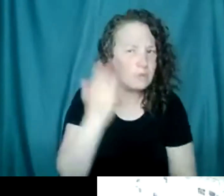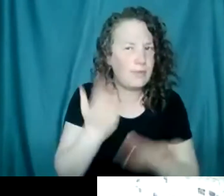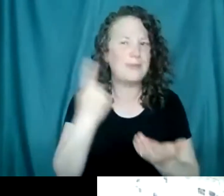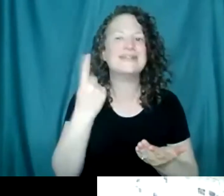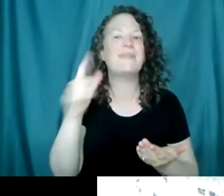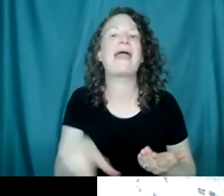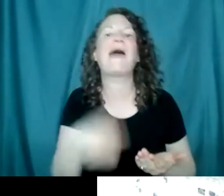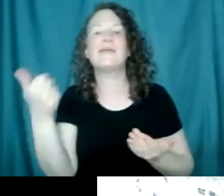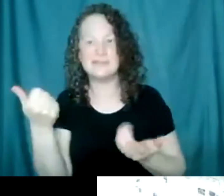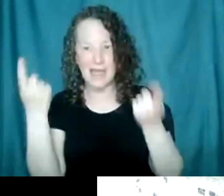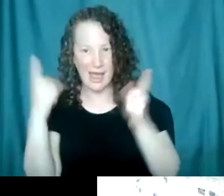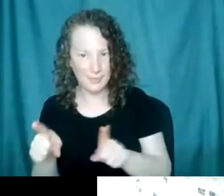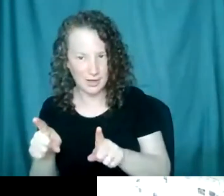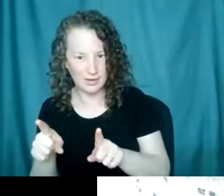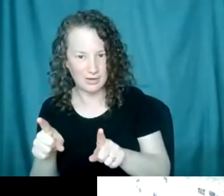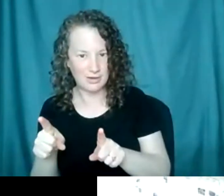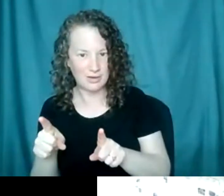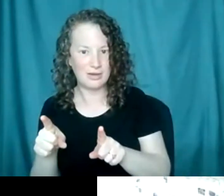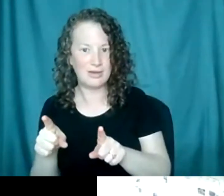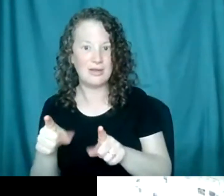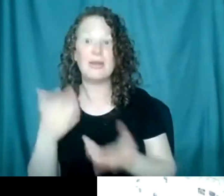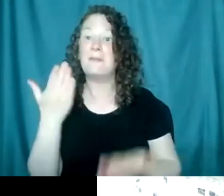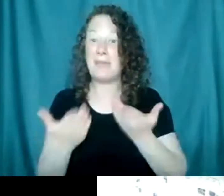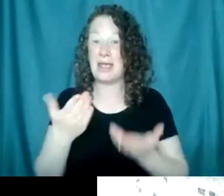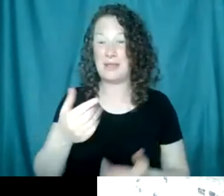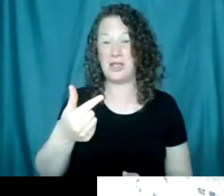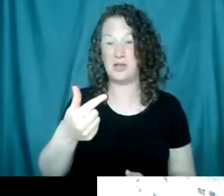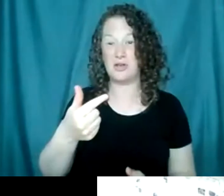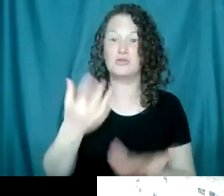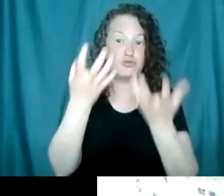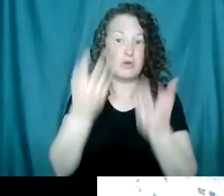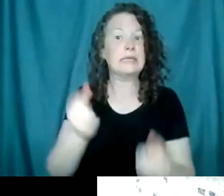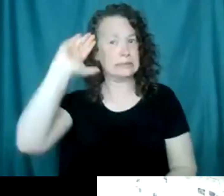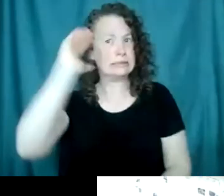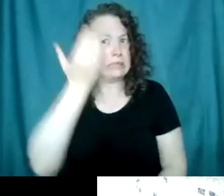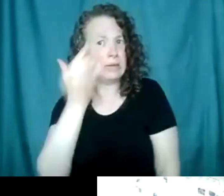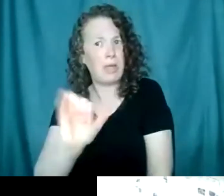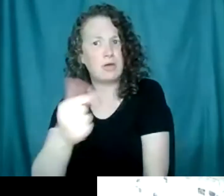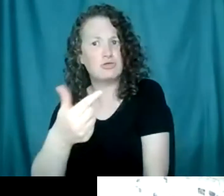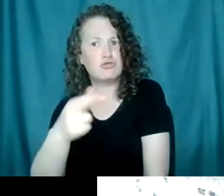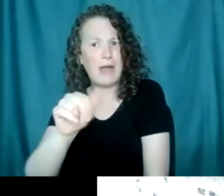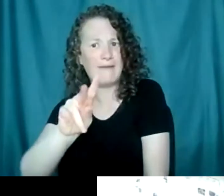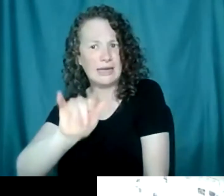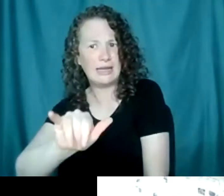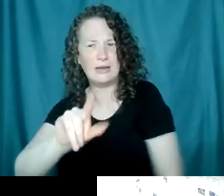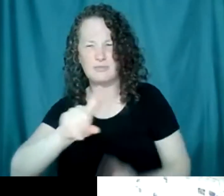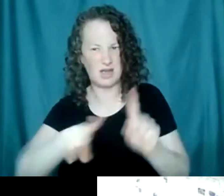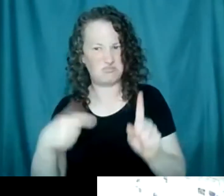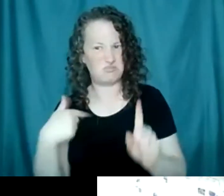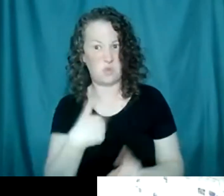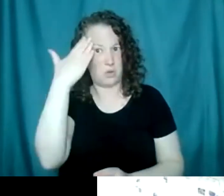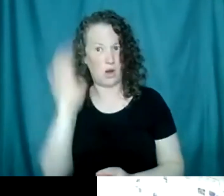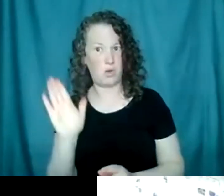and gravity being this huge force vector is just masking what's happening, because we can't easily